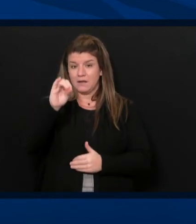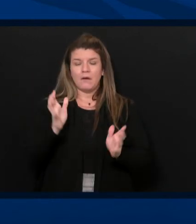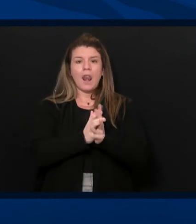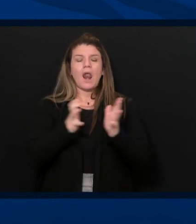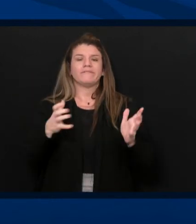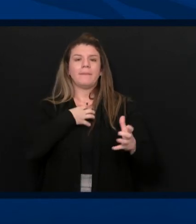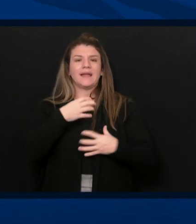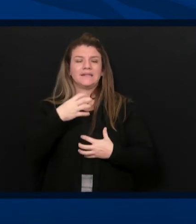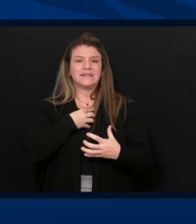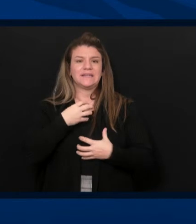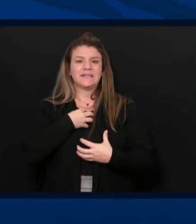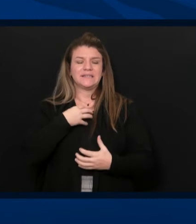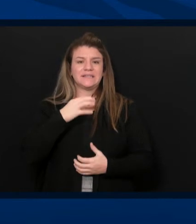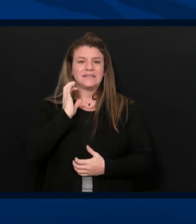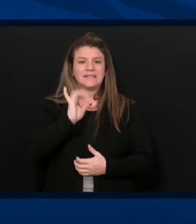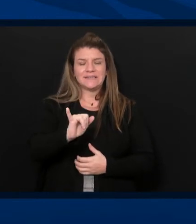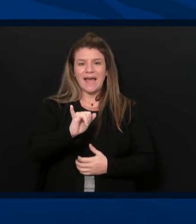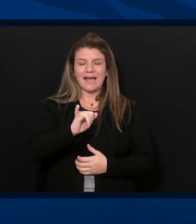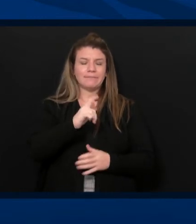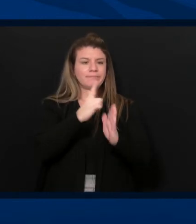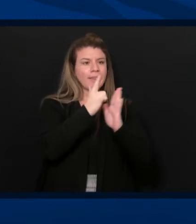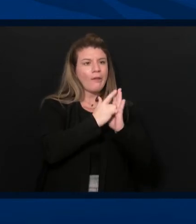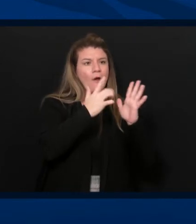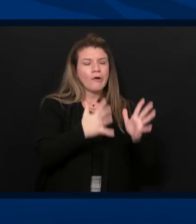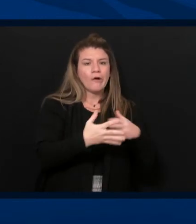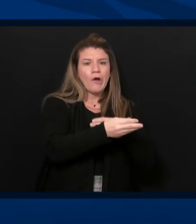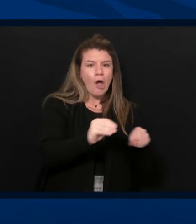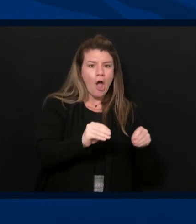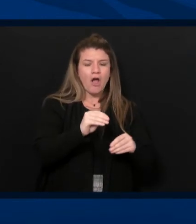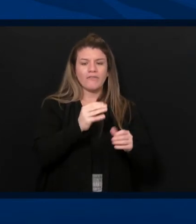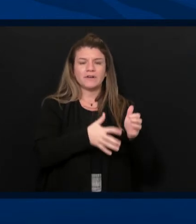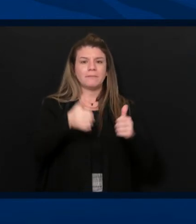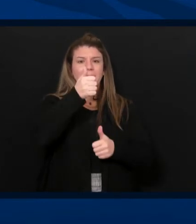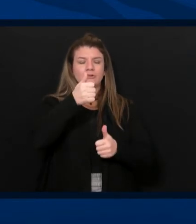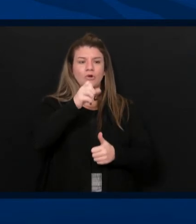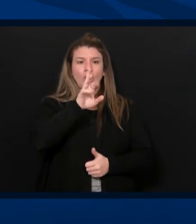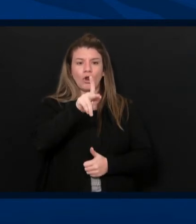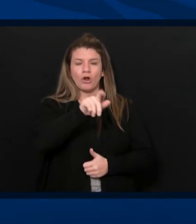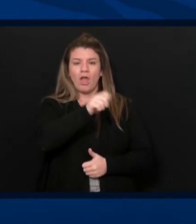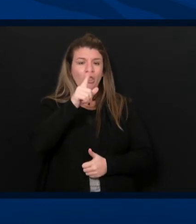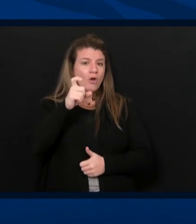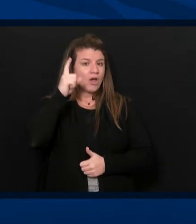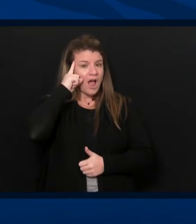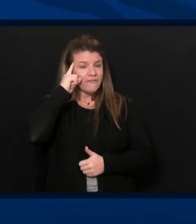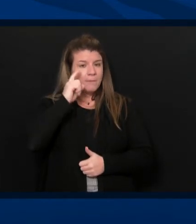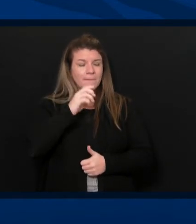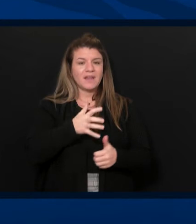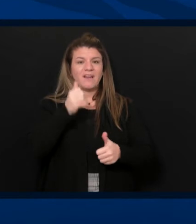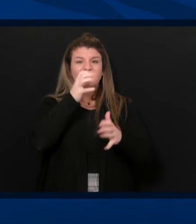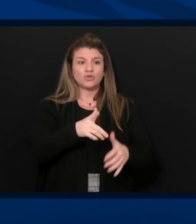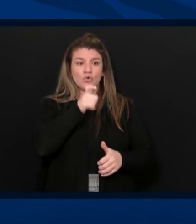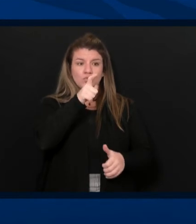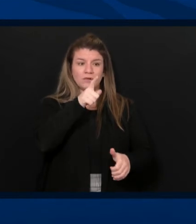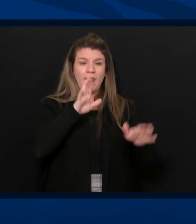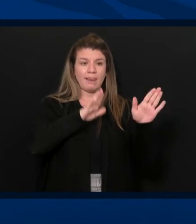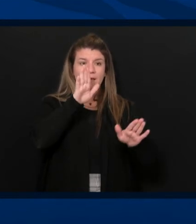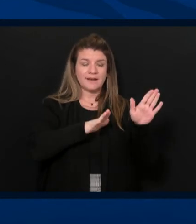that Kanawha County Prosecutor's Office and some magistrate clerks and other government officials, bureaucrats, and elected have